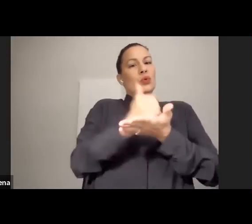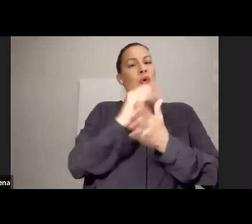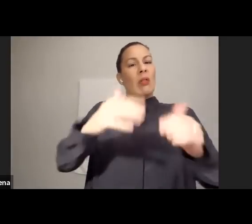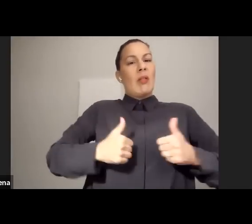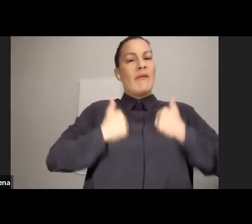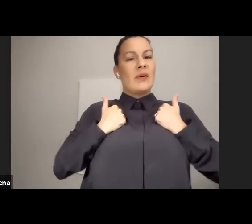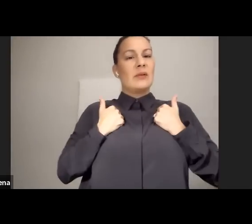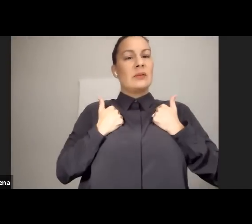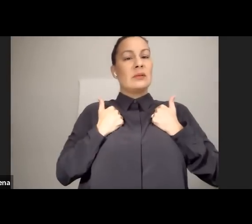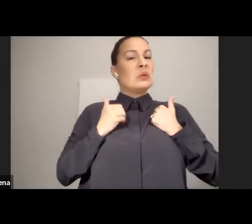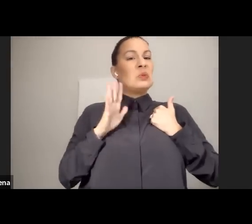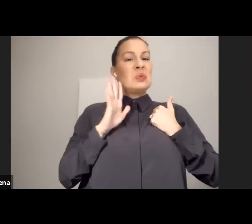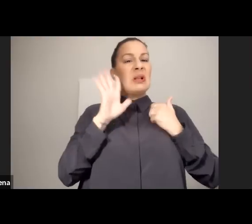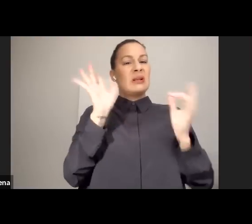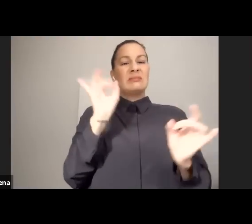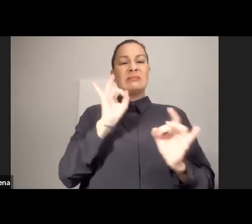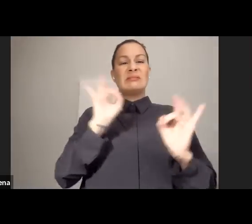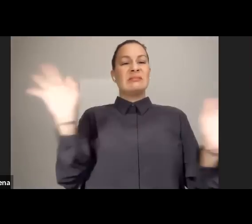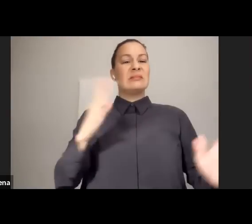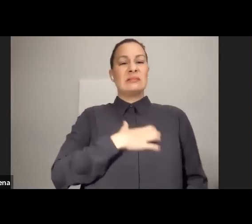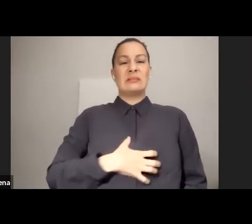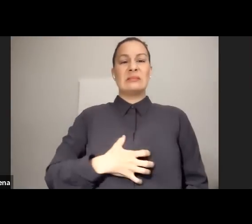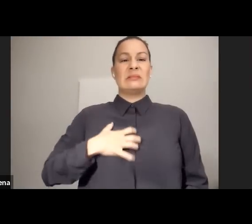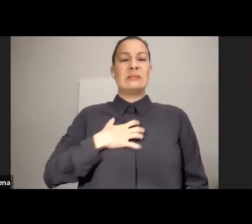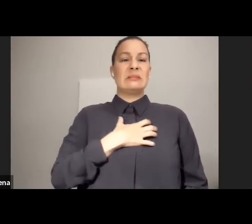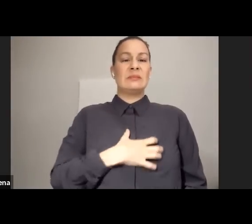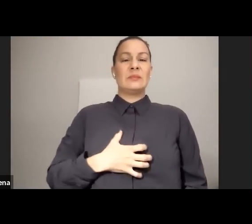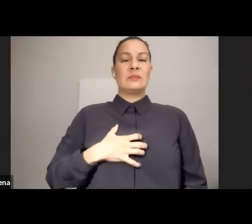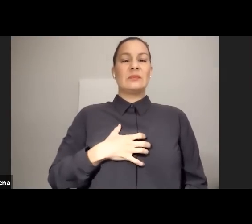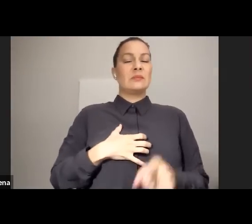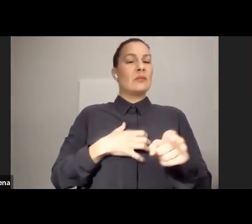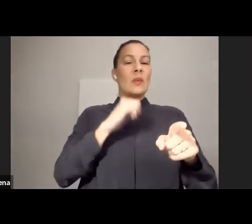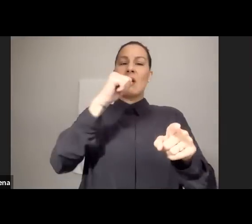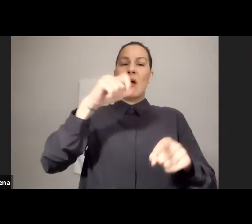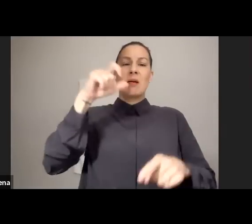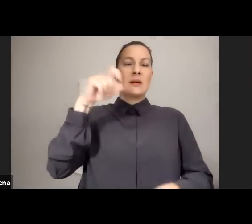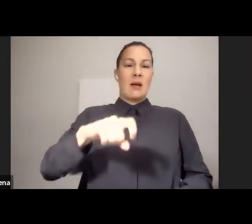It's disgusting. This is not the time for this.